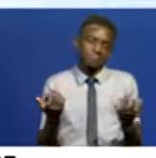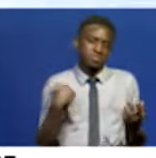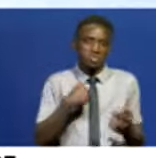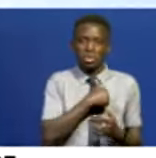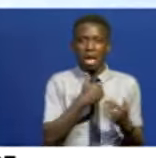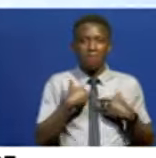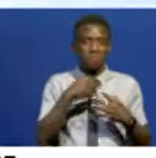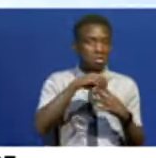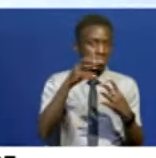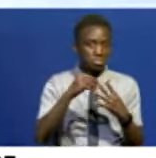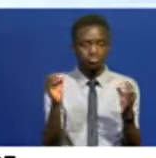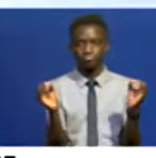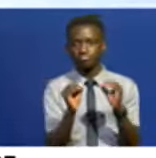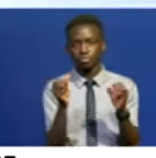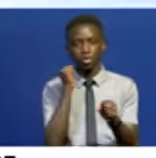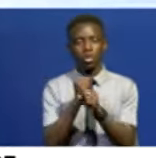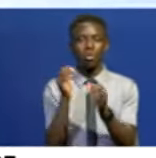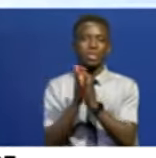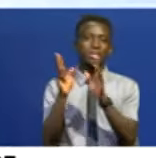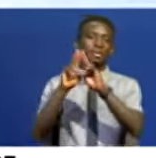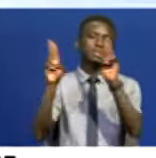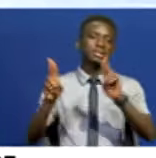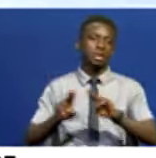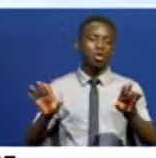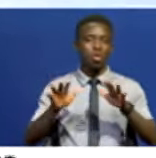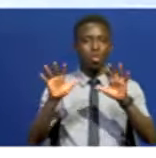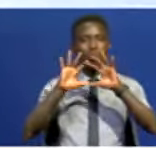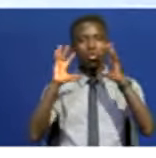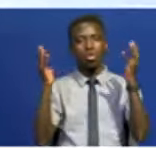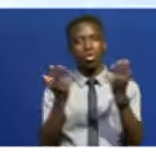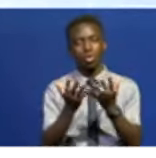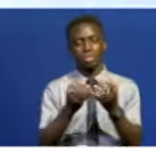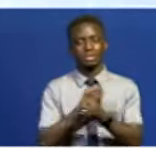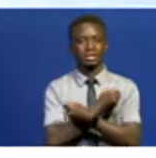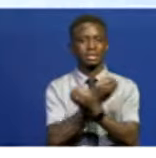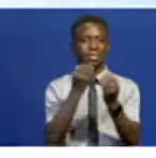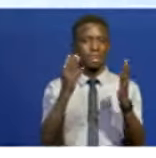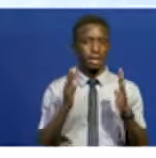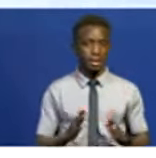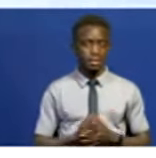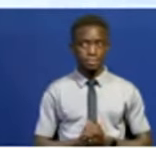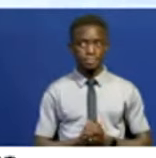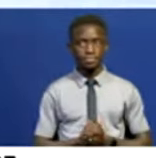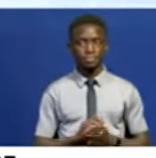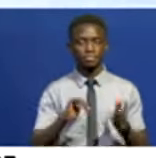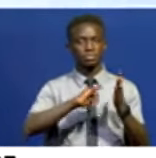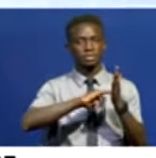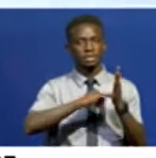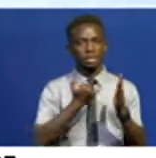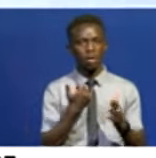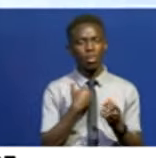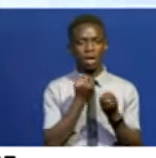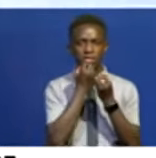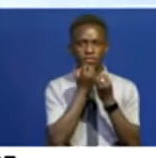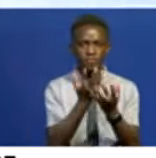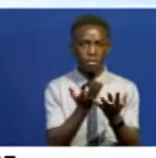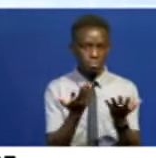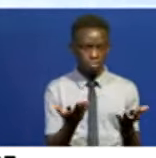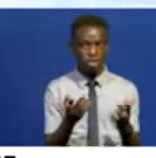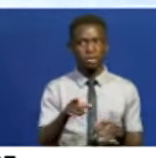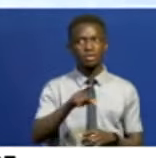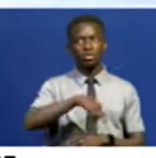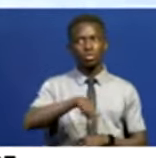international and global suppliers of those products. And just to backstop and to tell you that we are